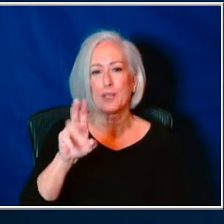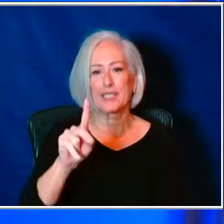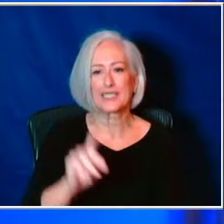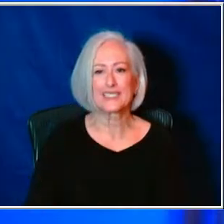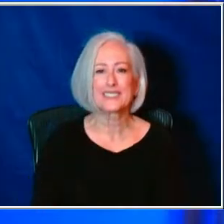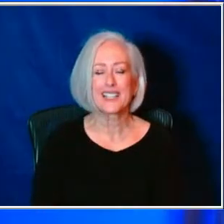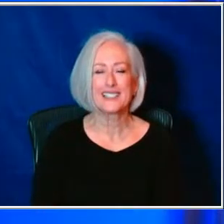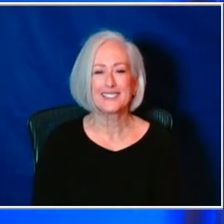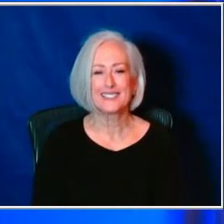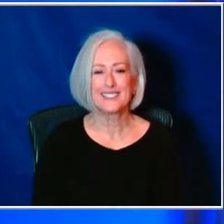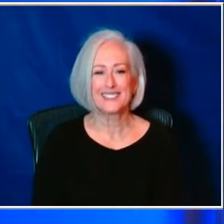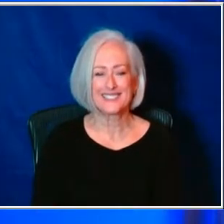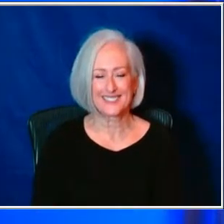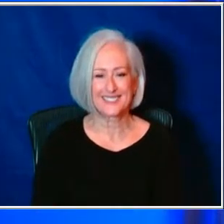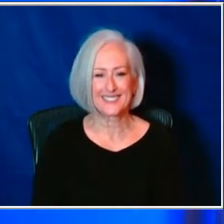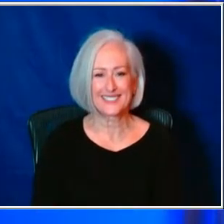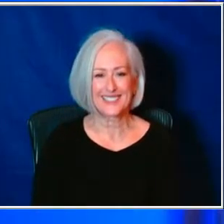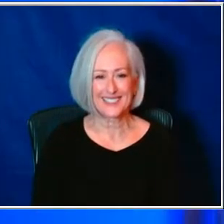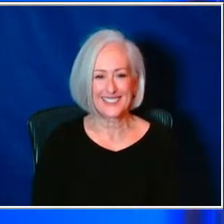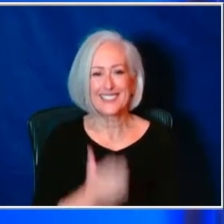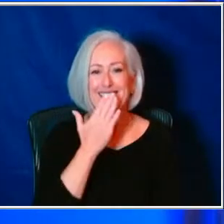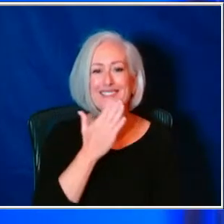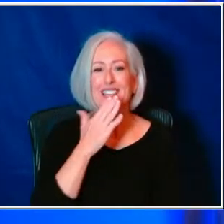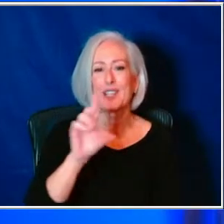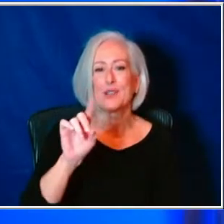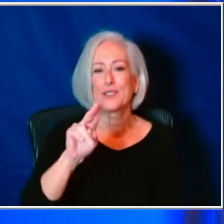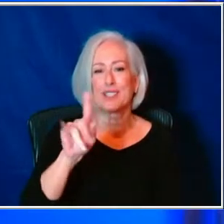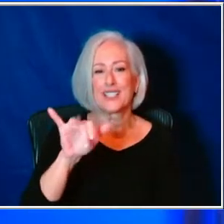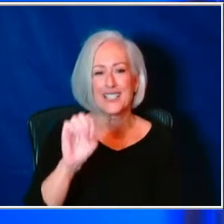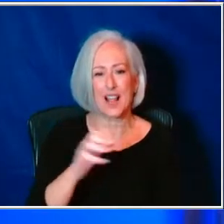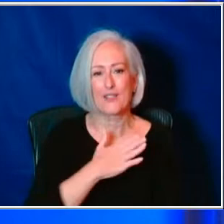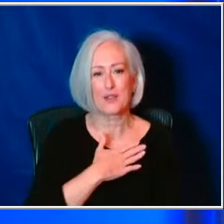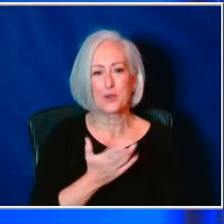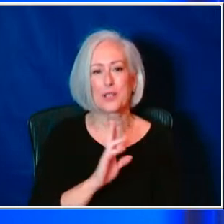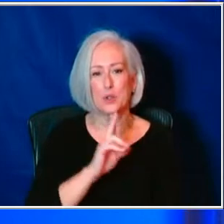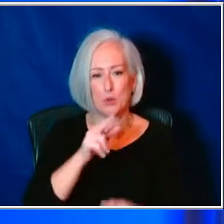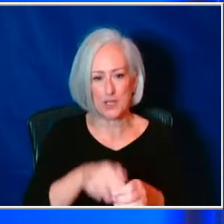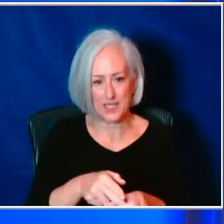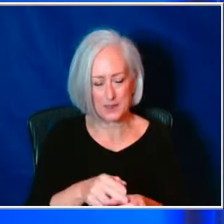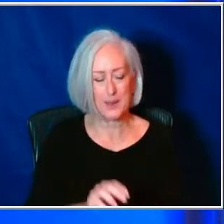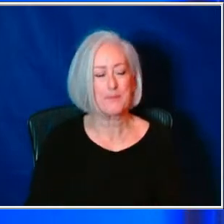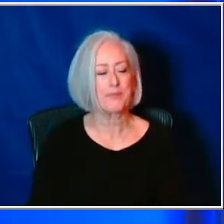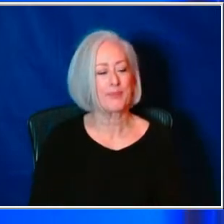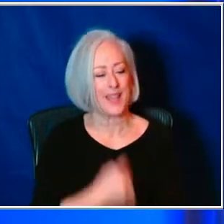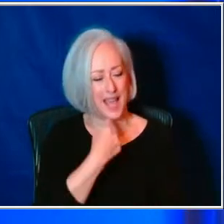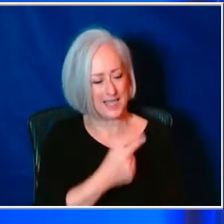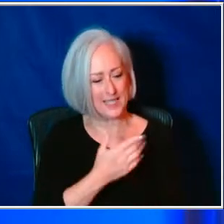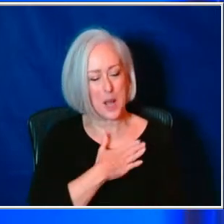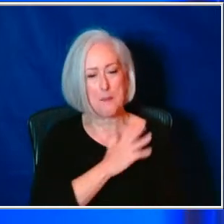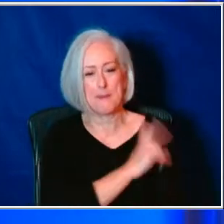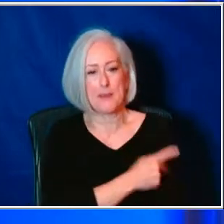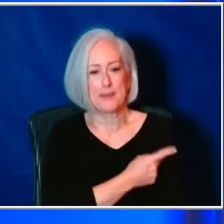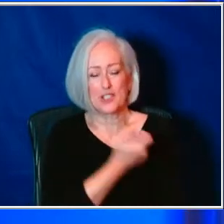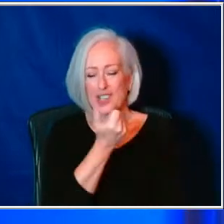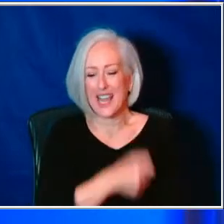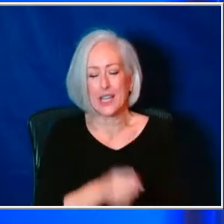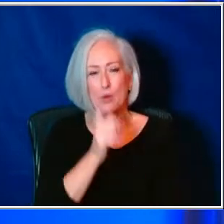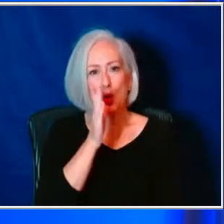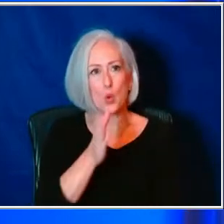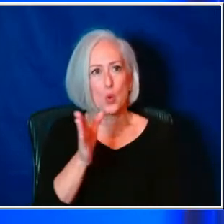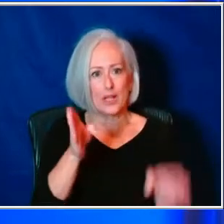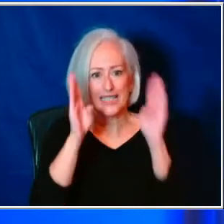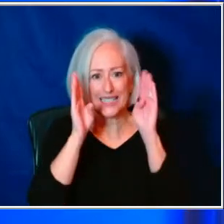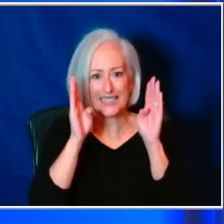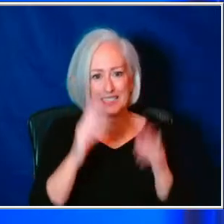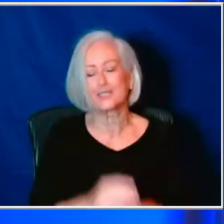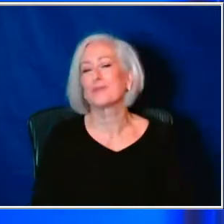Well, again, just thank you, Danelle, for participating. I always say to my patients and really anyone who will listen that although